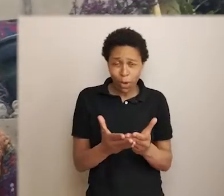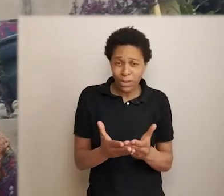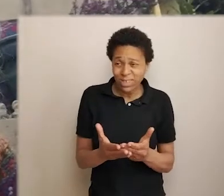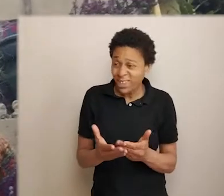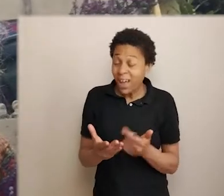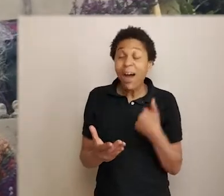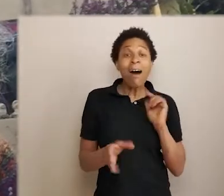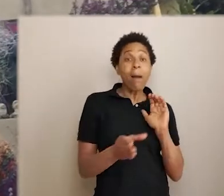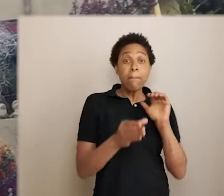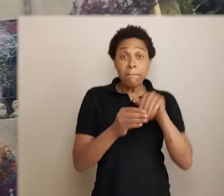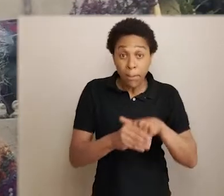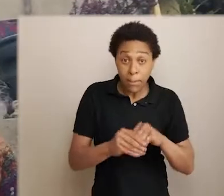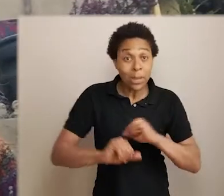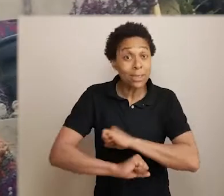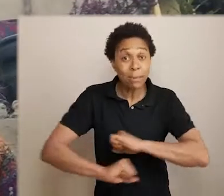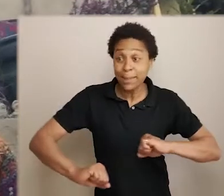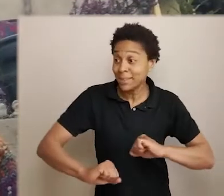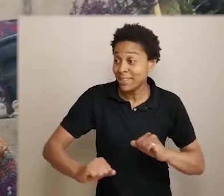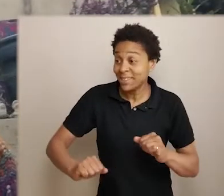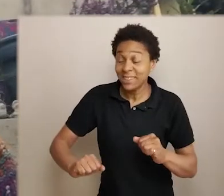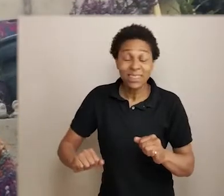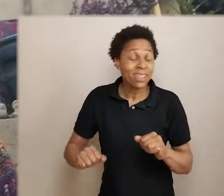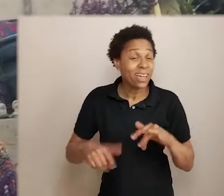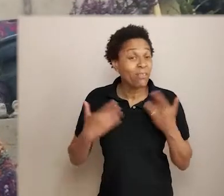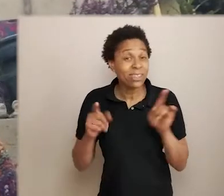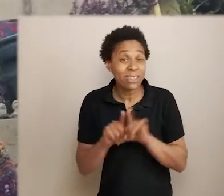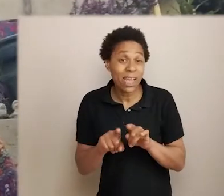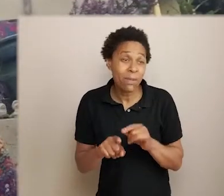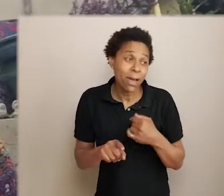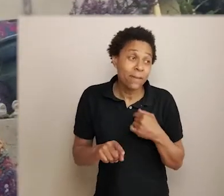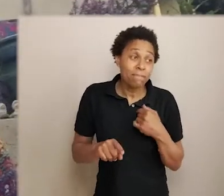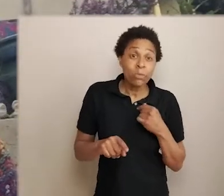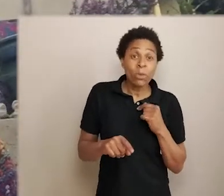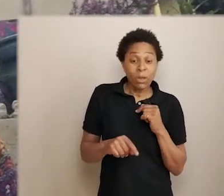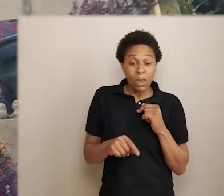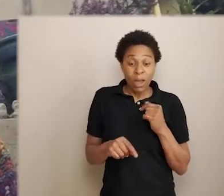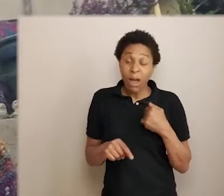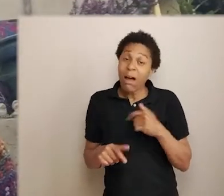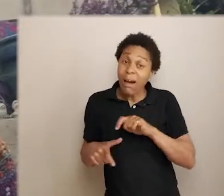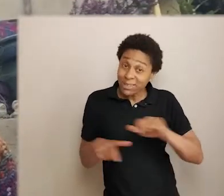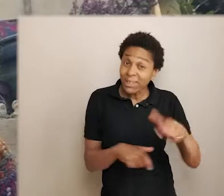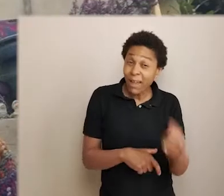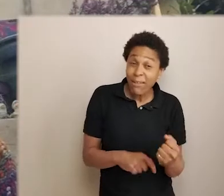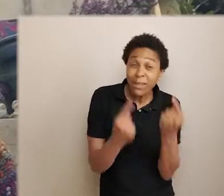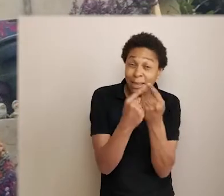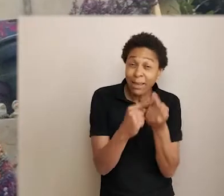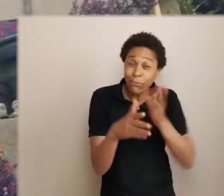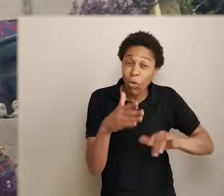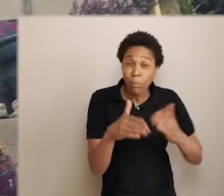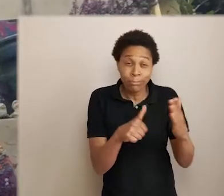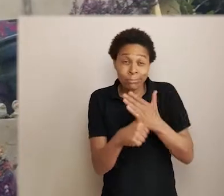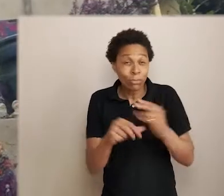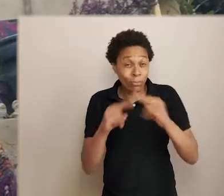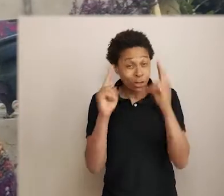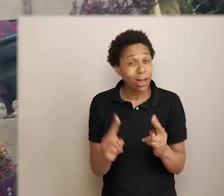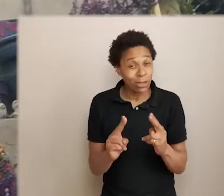step into that space again. And most of us still have an item or an object that was from the original house.